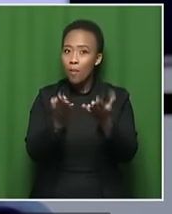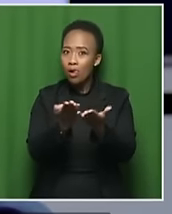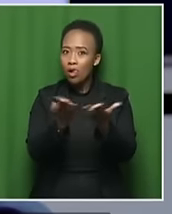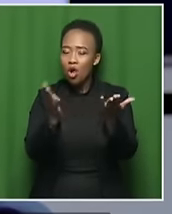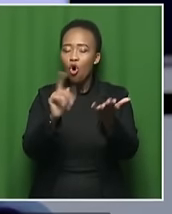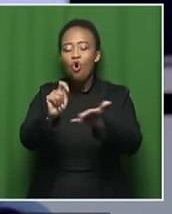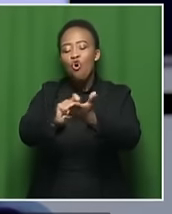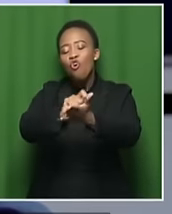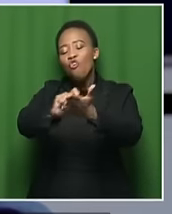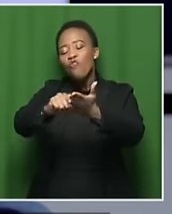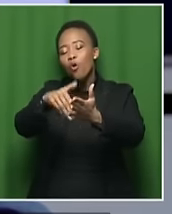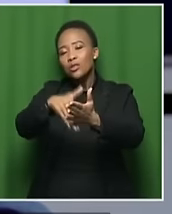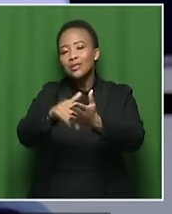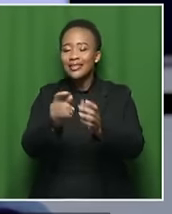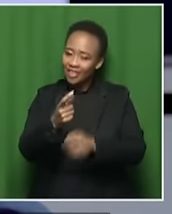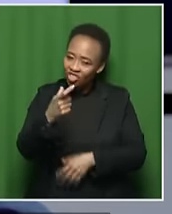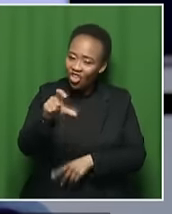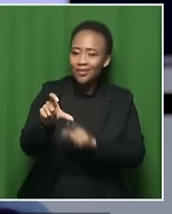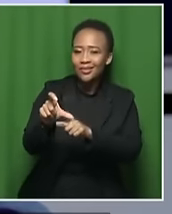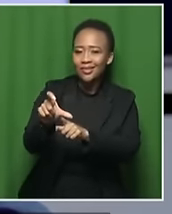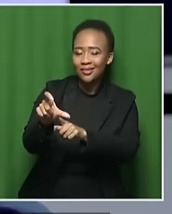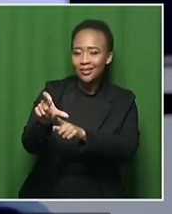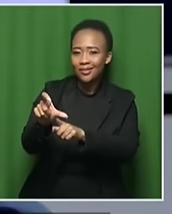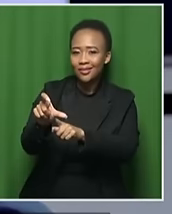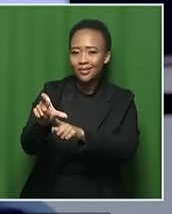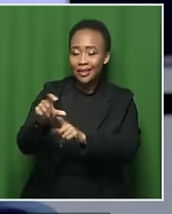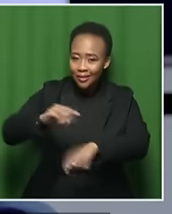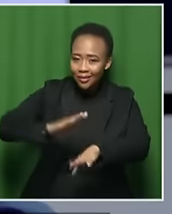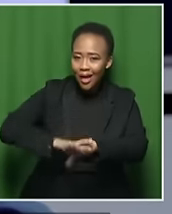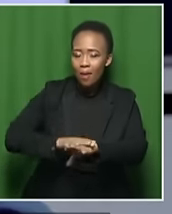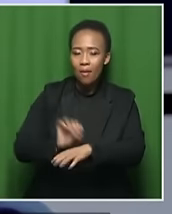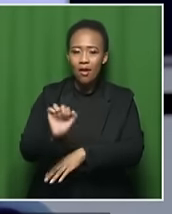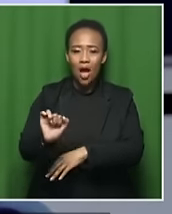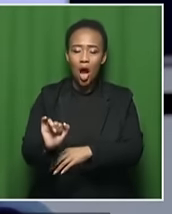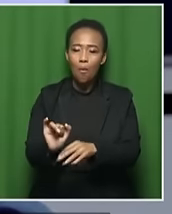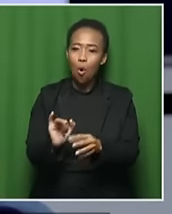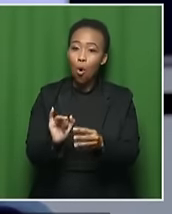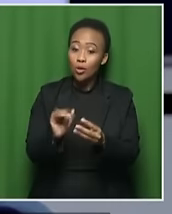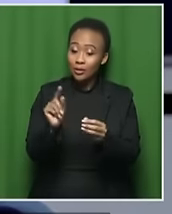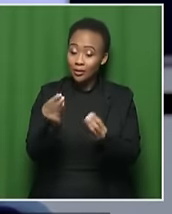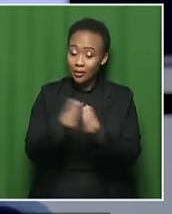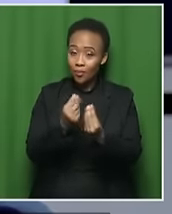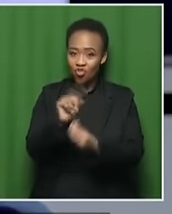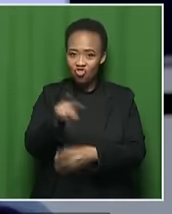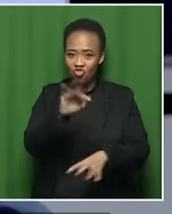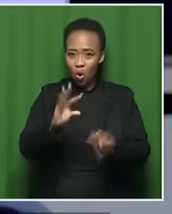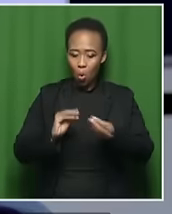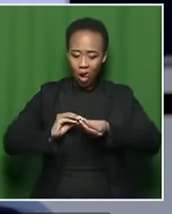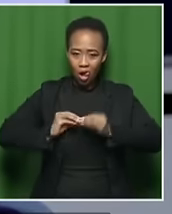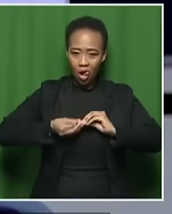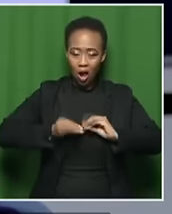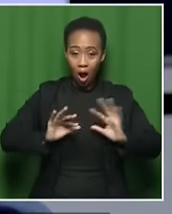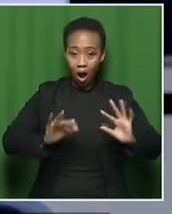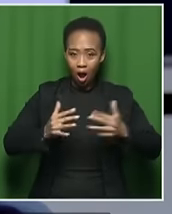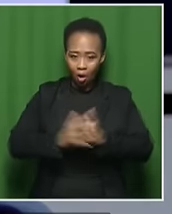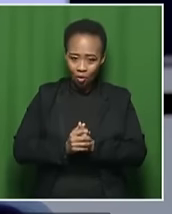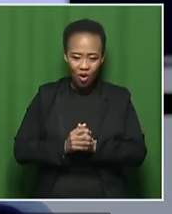we correct the wrongs? And something needs to happen. Now, there's no hard and fast